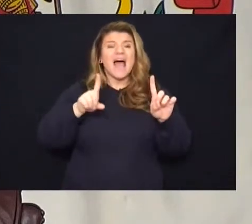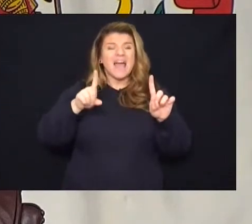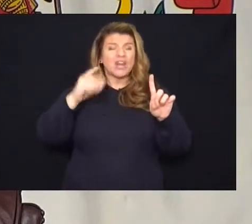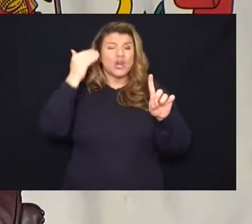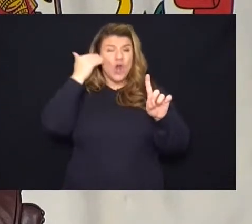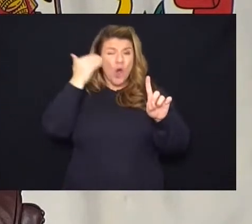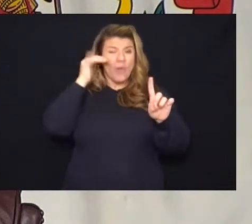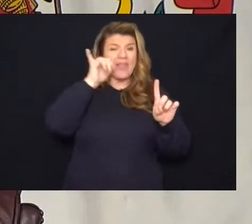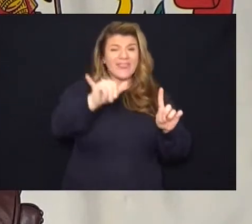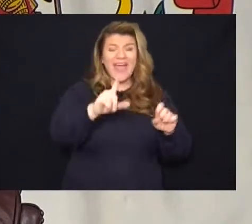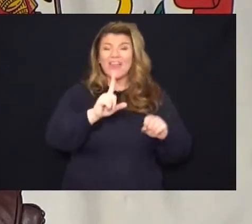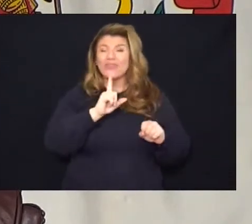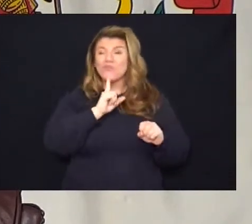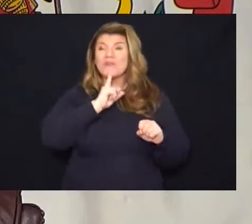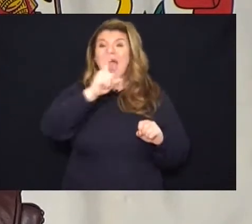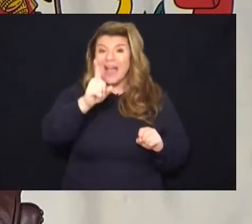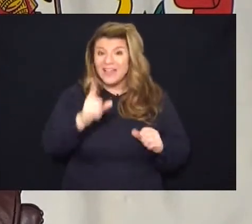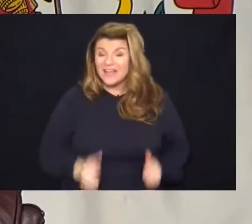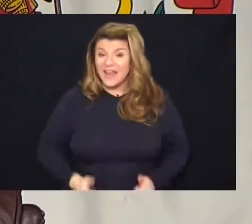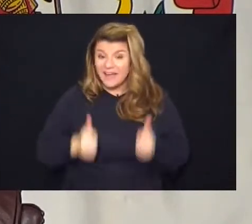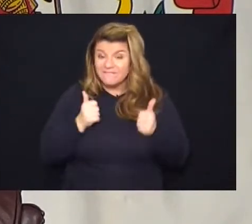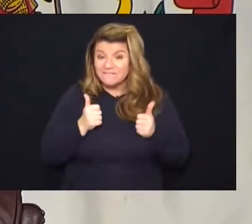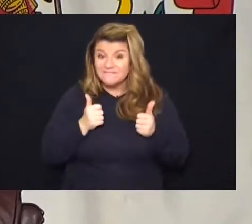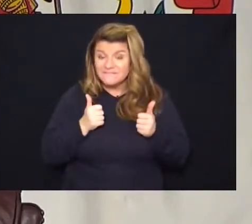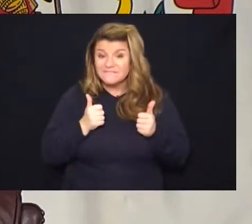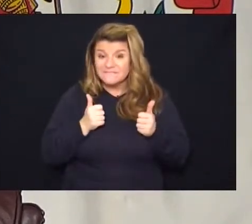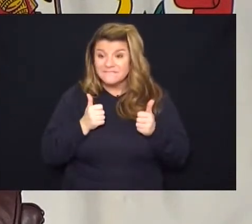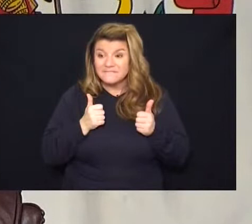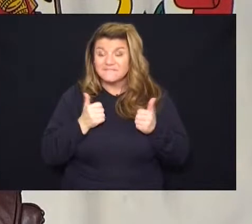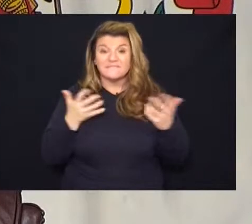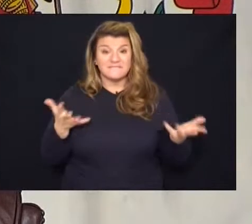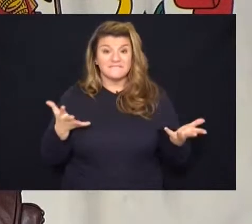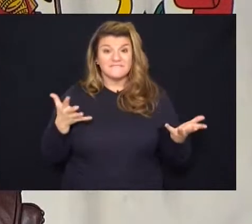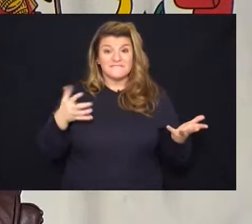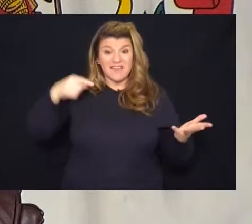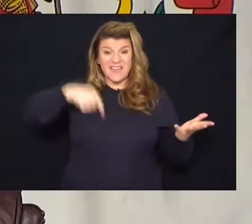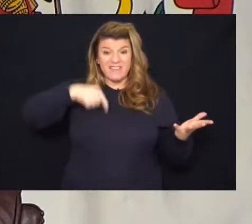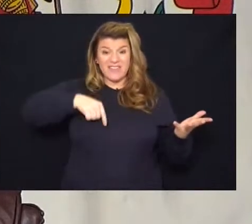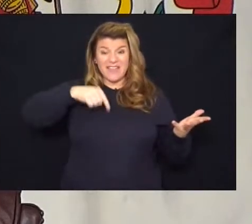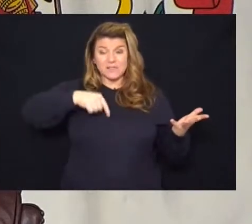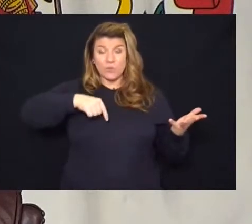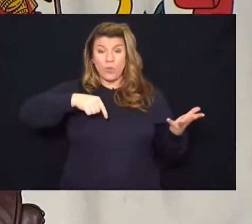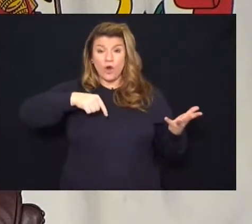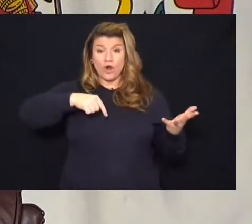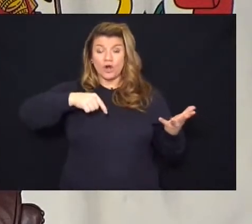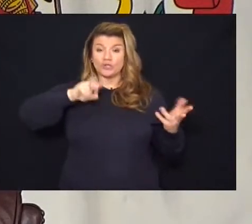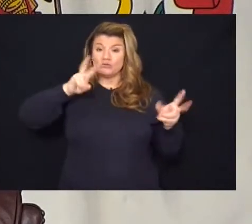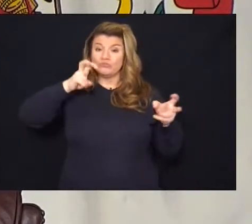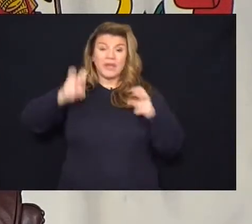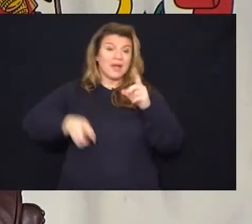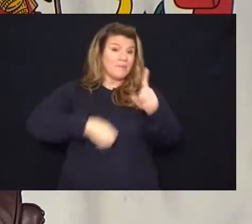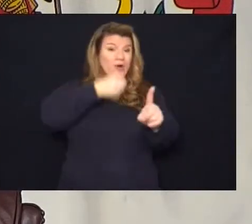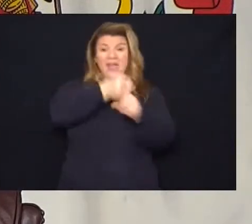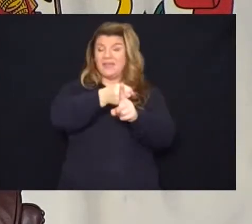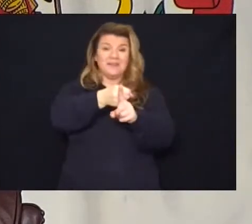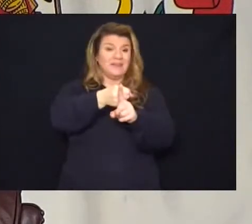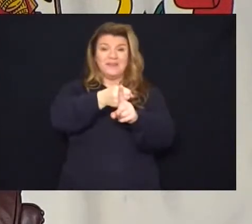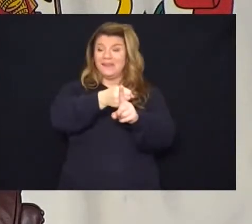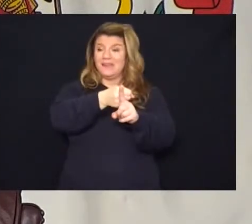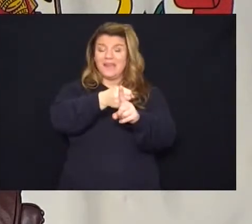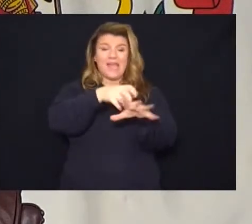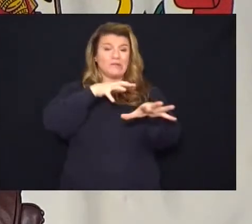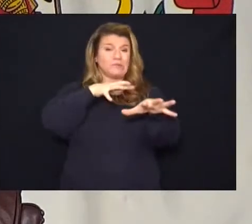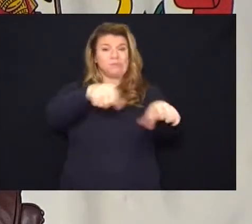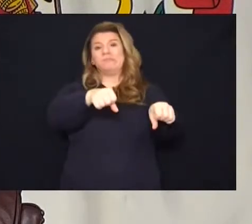the real reality is, you know, if this thing were to break out in even a